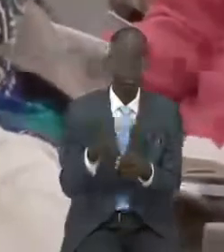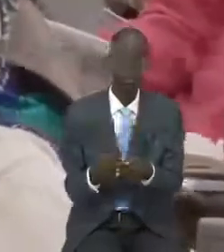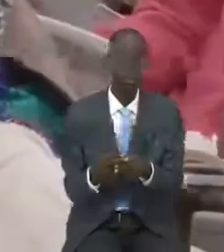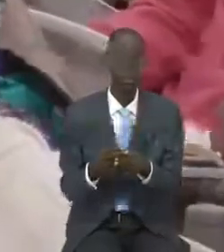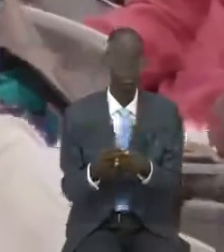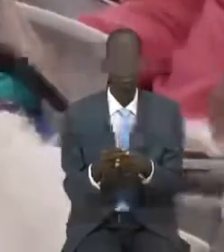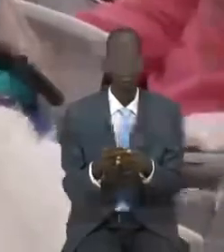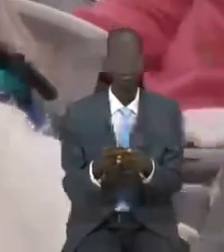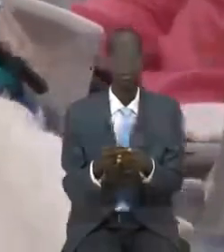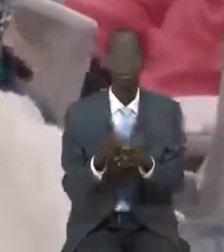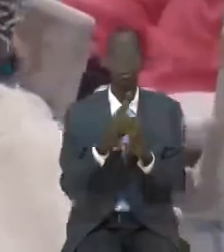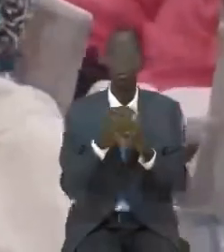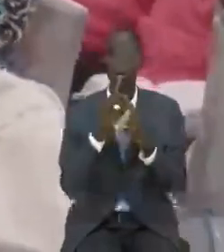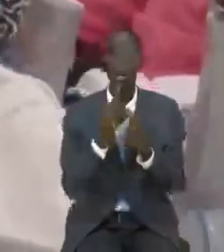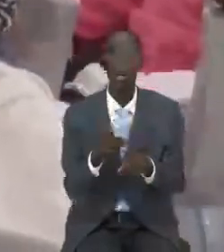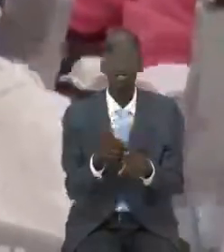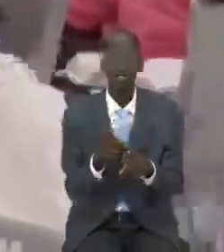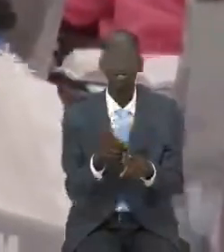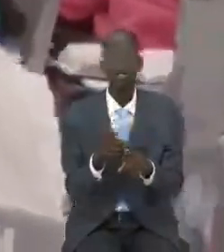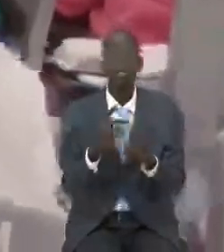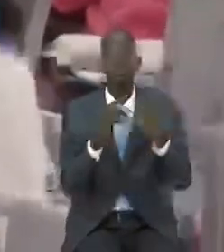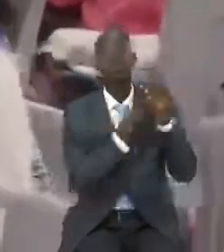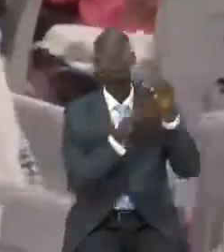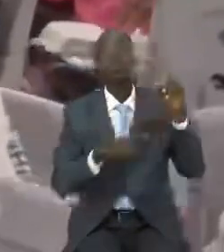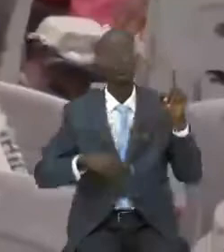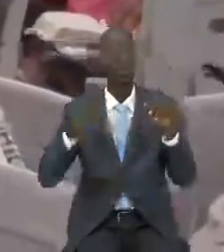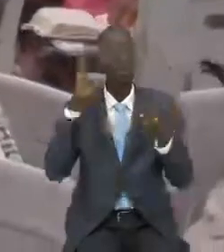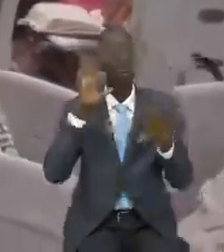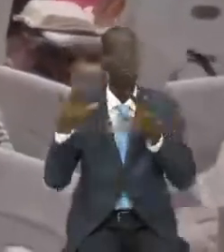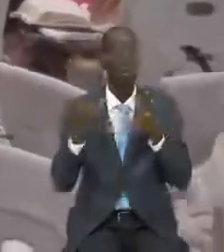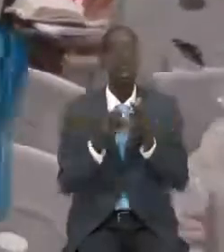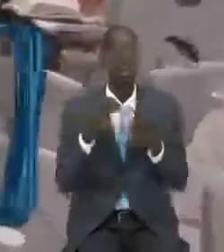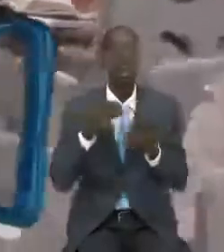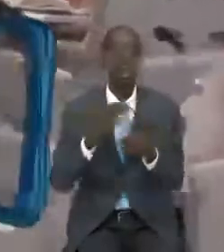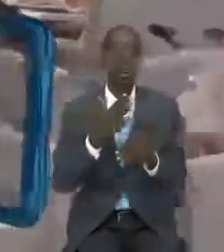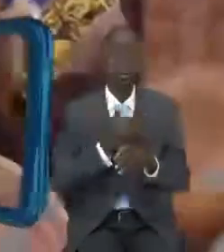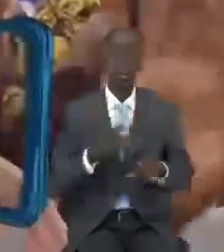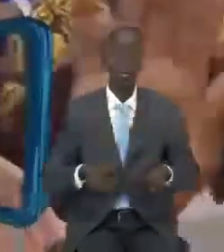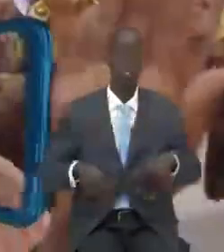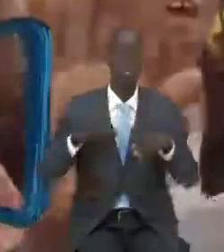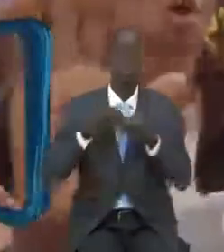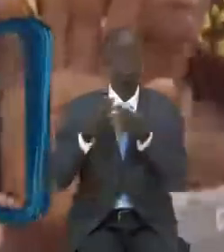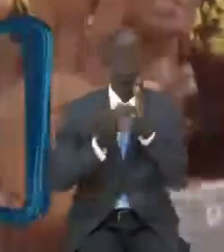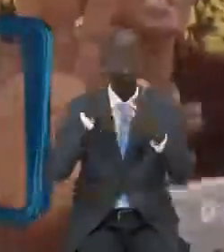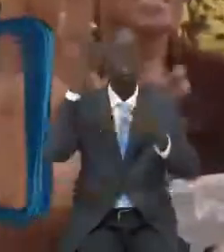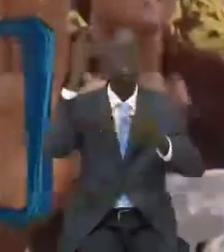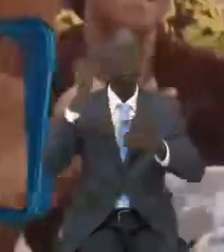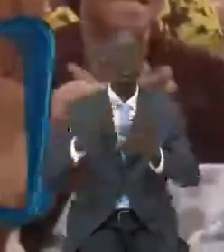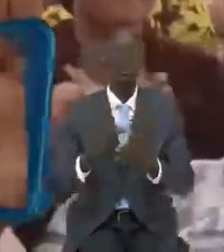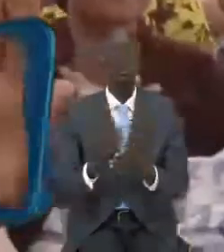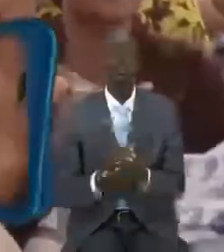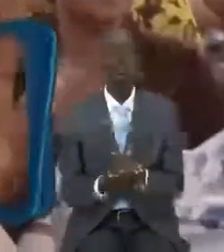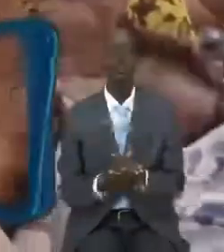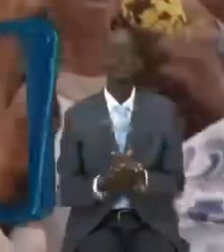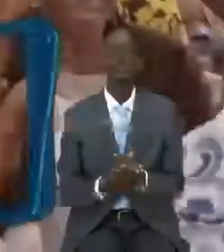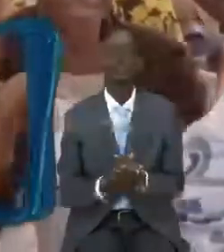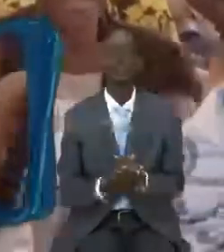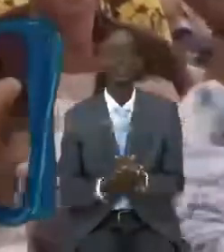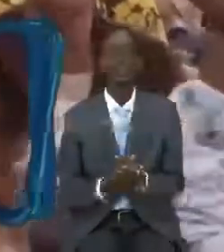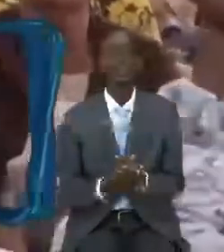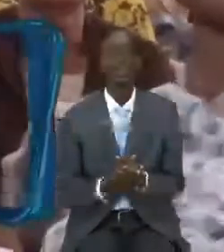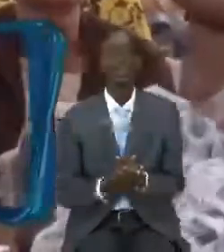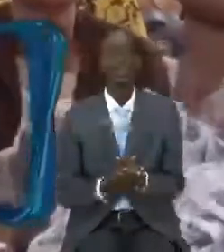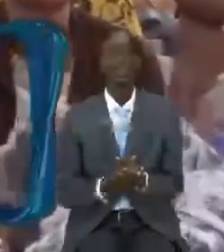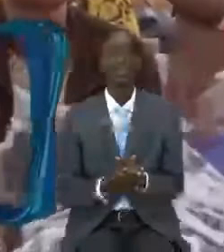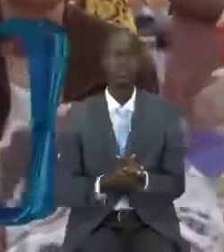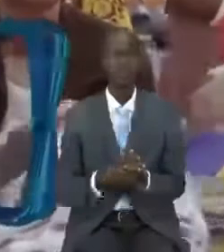if there's no amen there, the Lord accomplish it in my life in Jesus' name. The